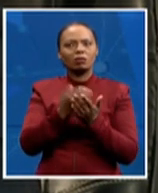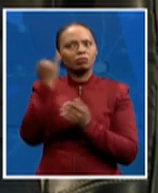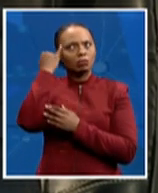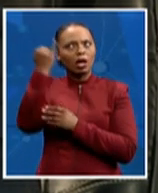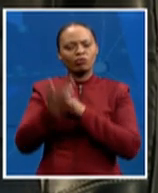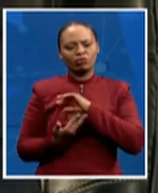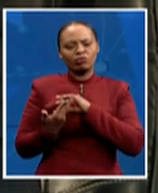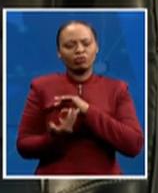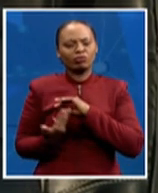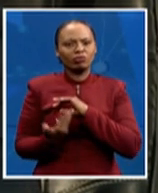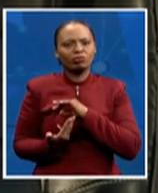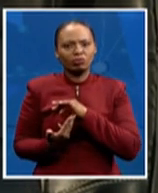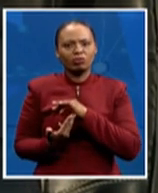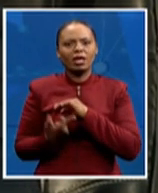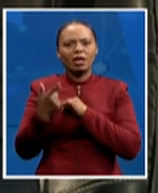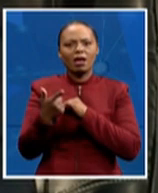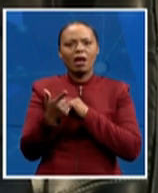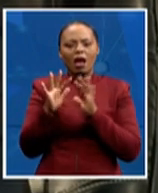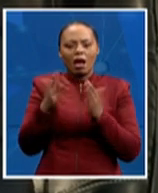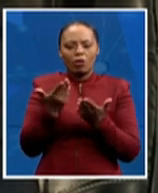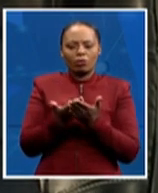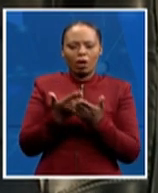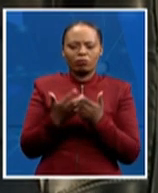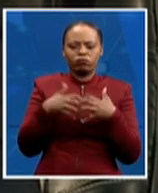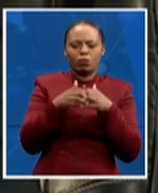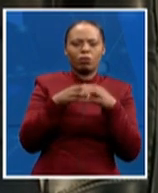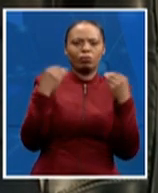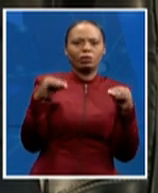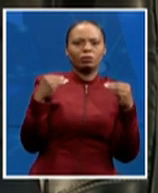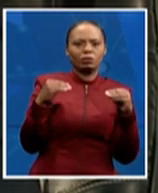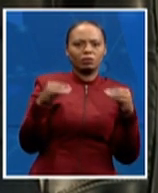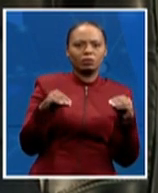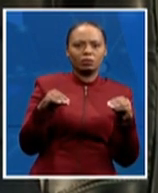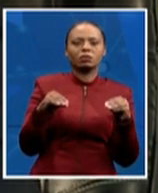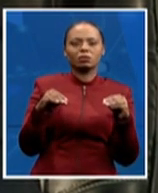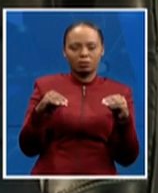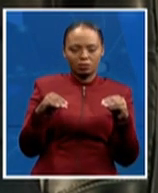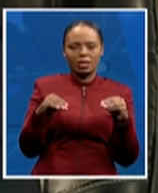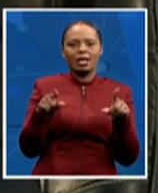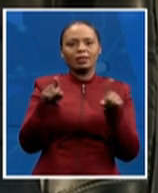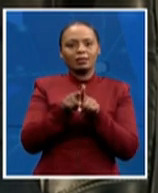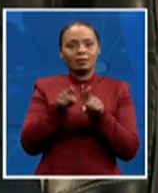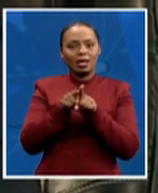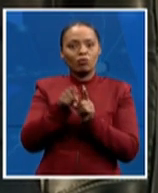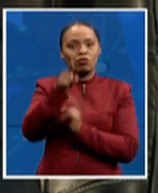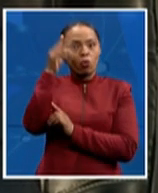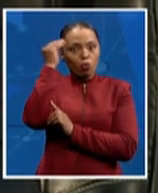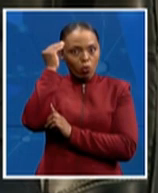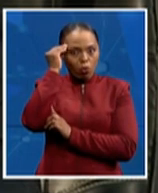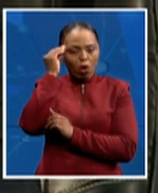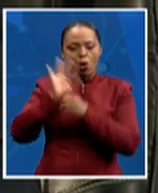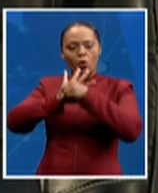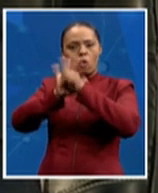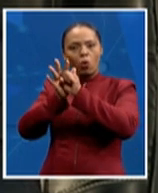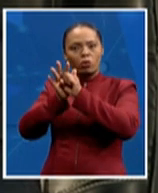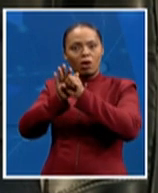We also know that COVID-19 has had a serious impact on the economy